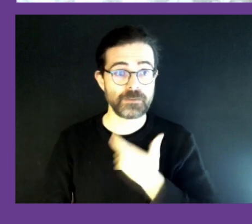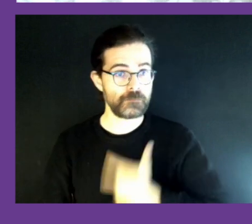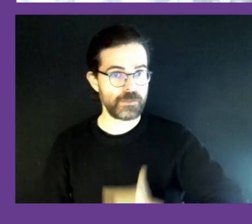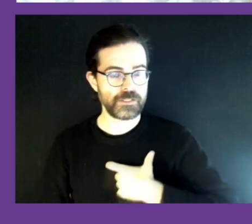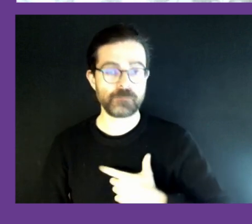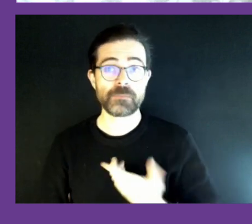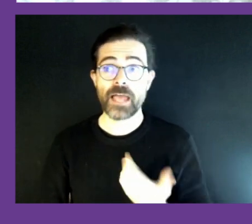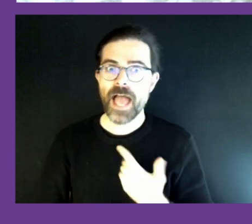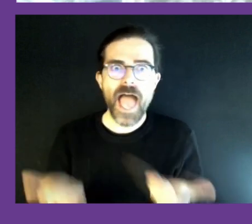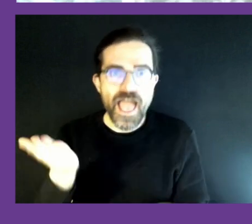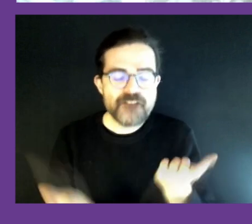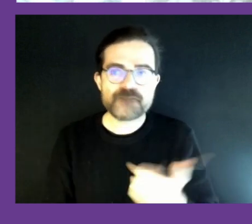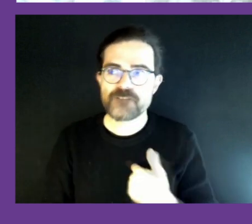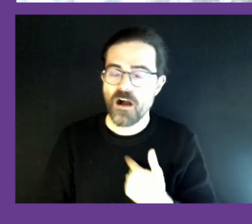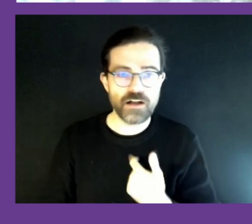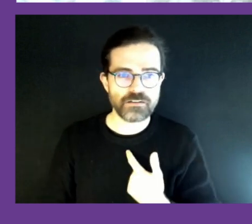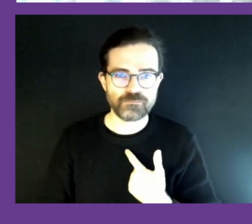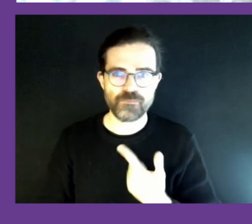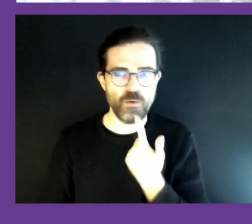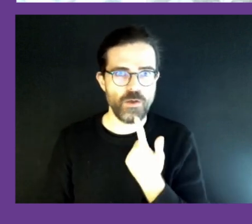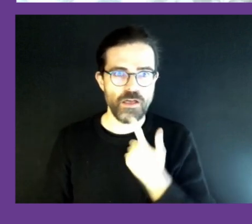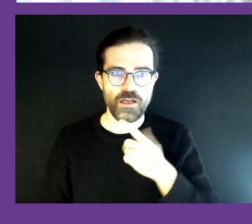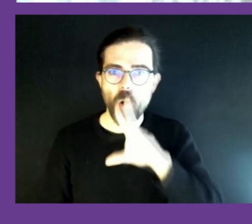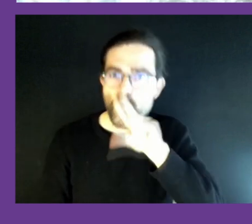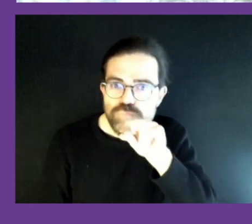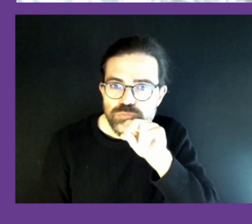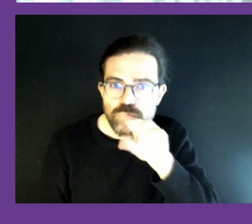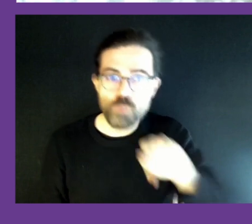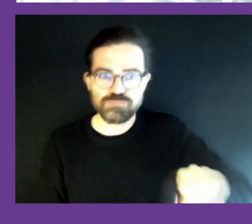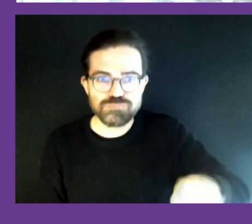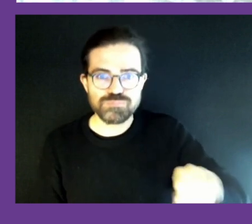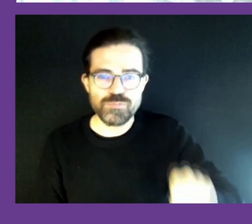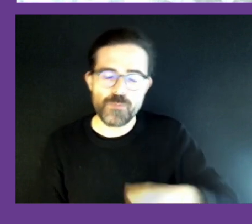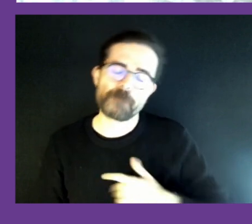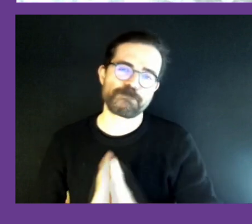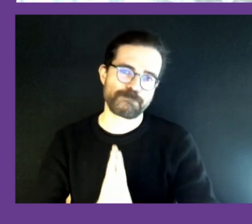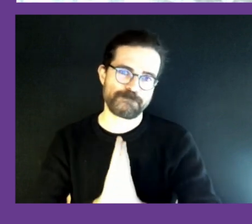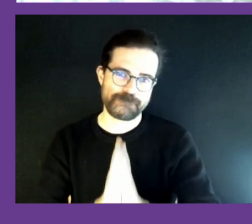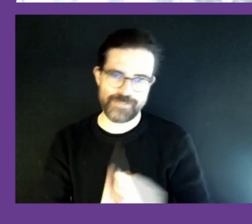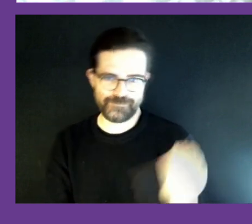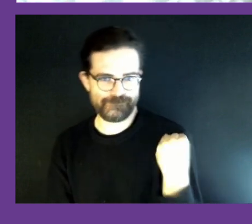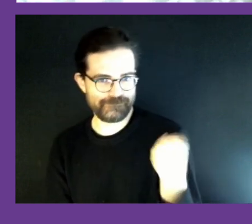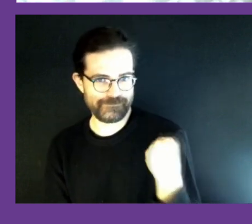too fast, please let me know, because I have this tendency. And we also have the